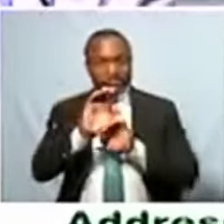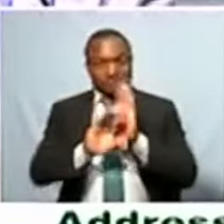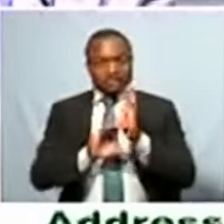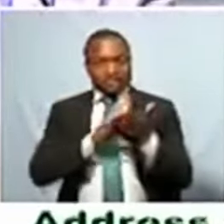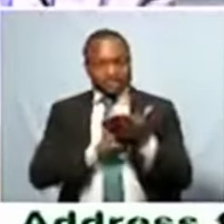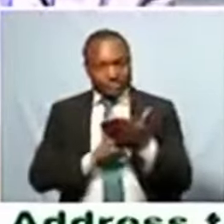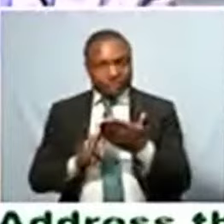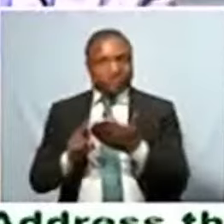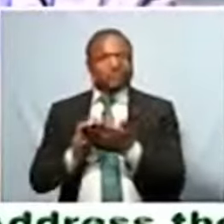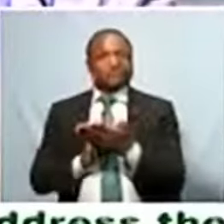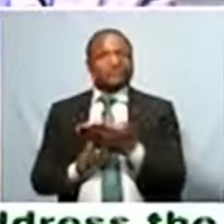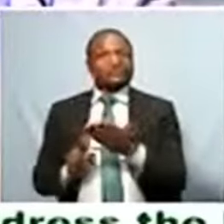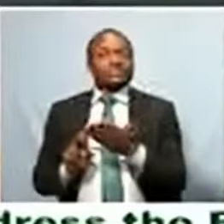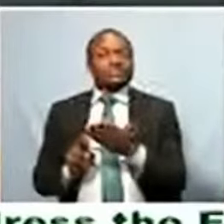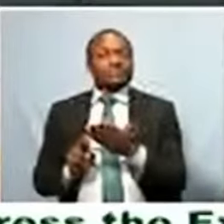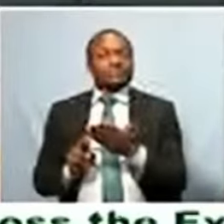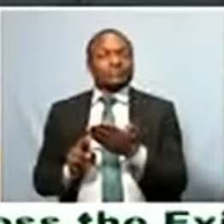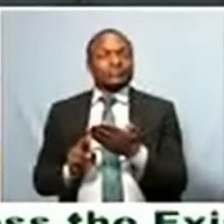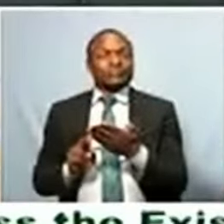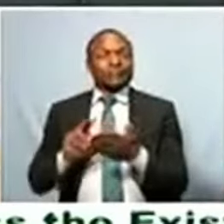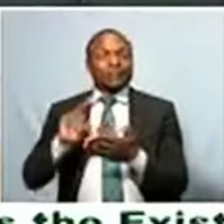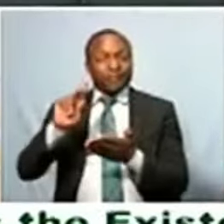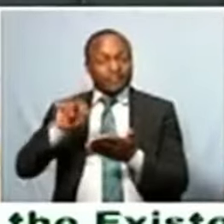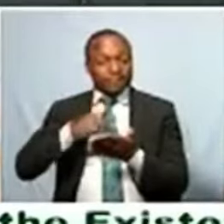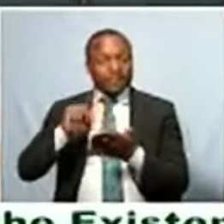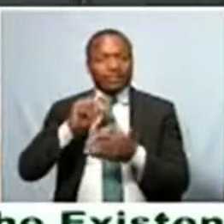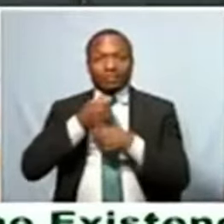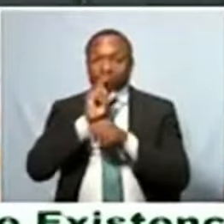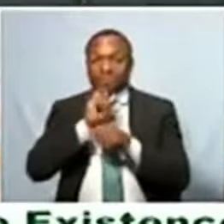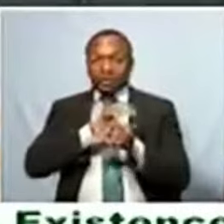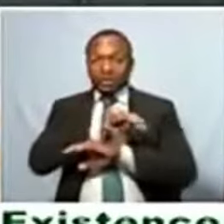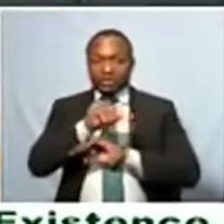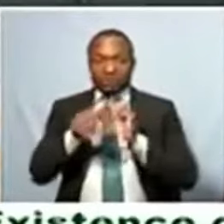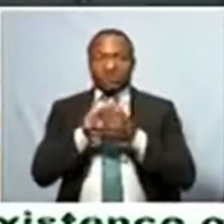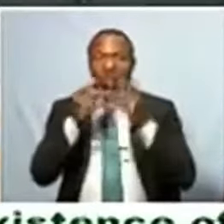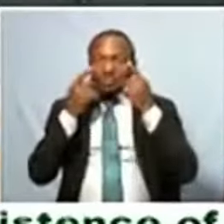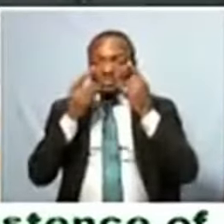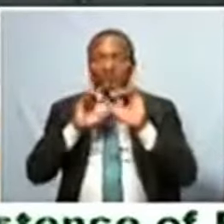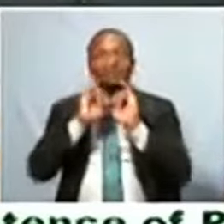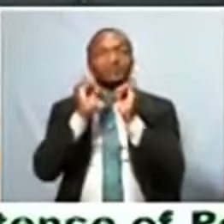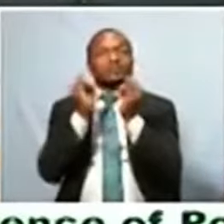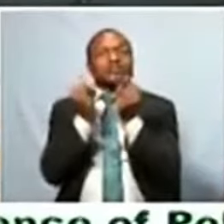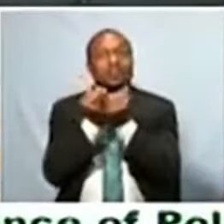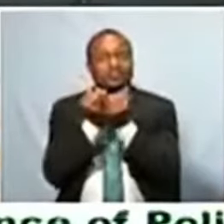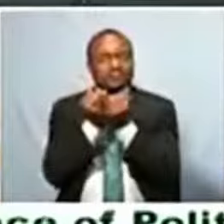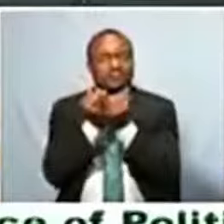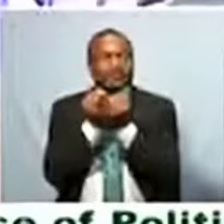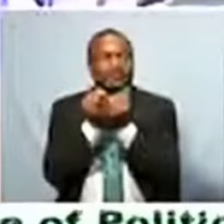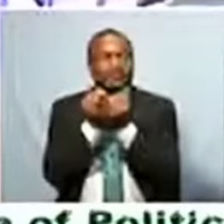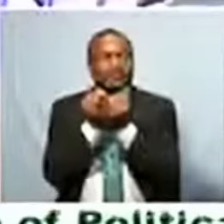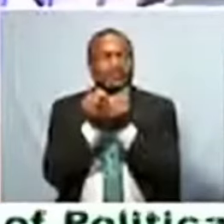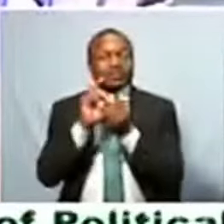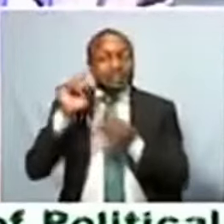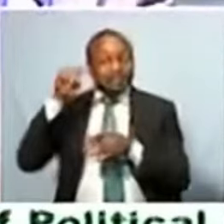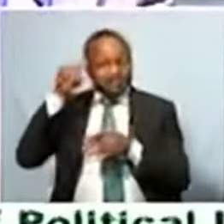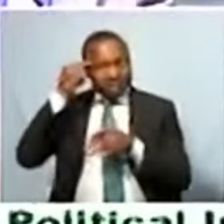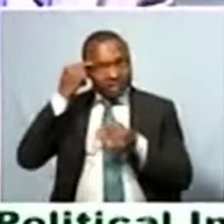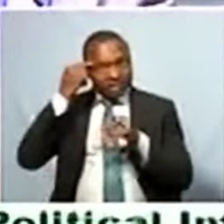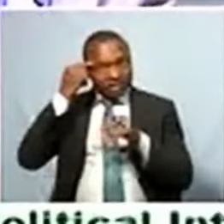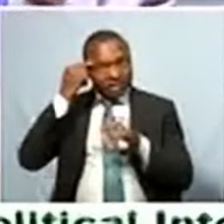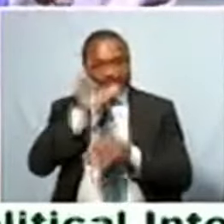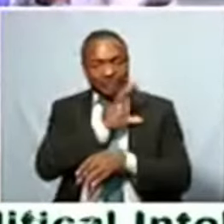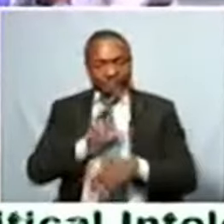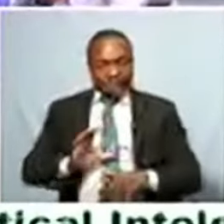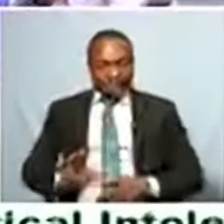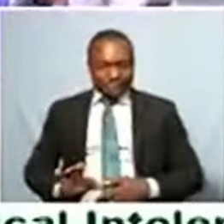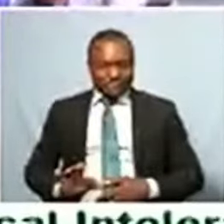reads, "The party shall ensure that all the public institutions, state-owned enterprises, and